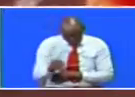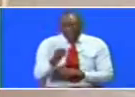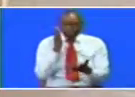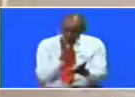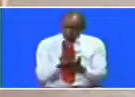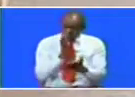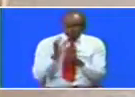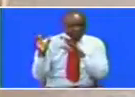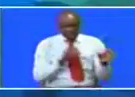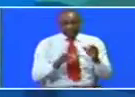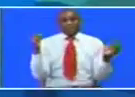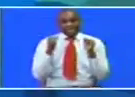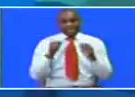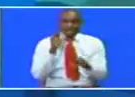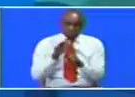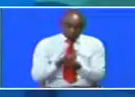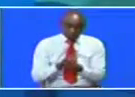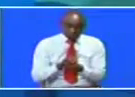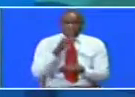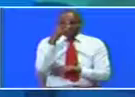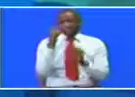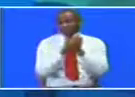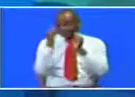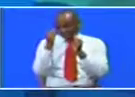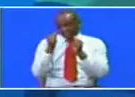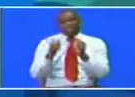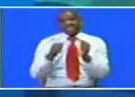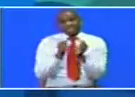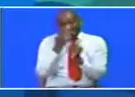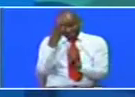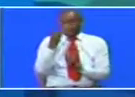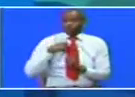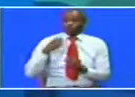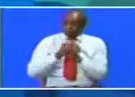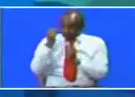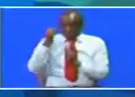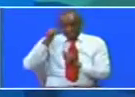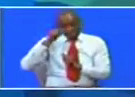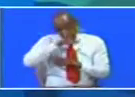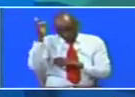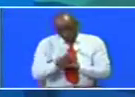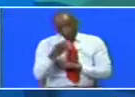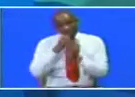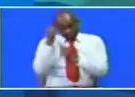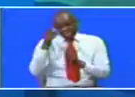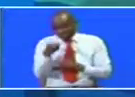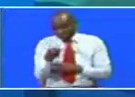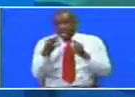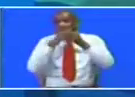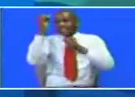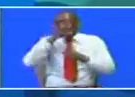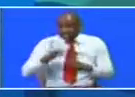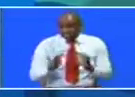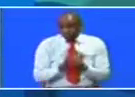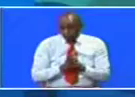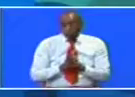greatest burden of malaria. In 2015, 13 of the 15 countries accounting for 80% of the estimated